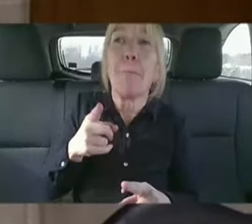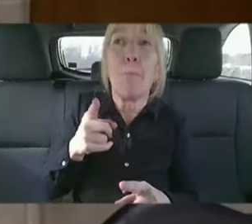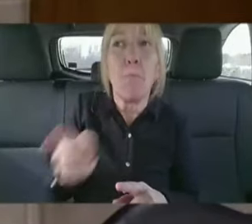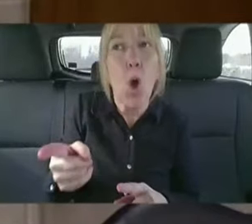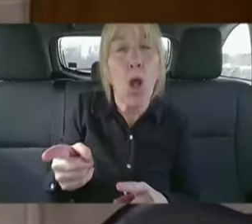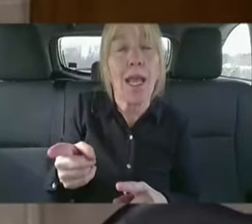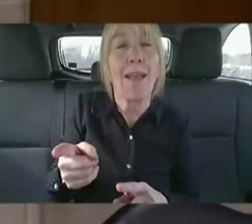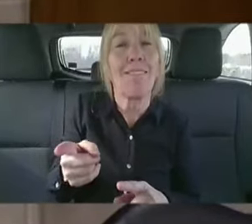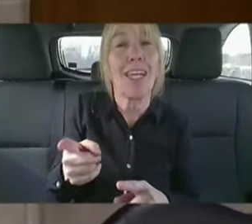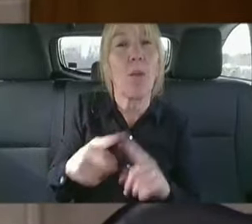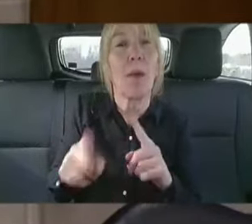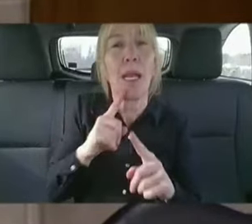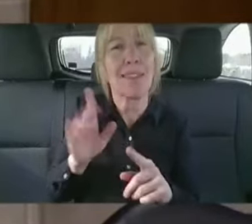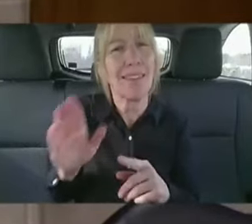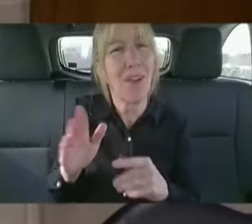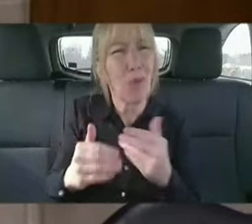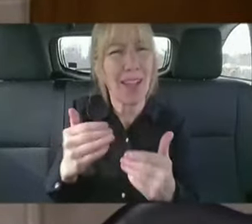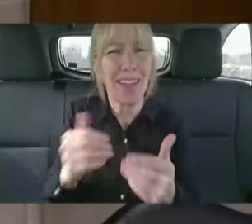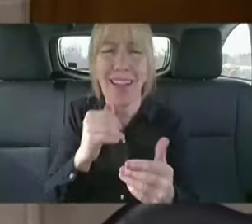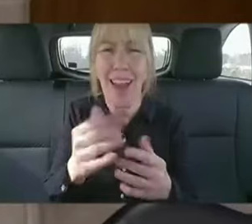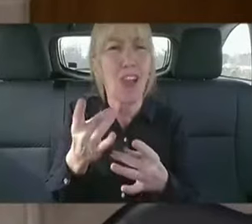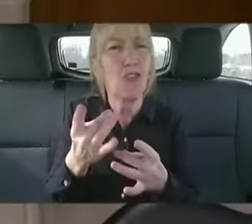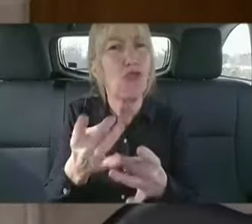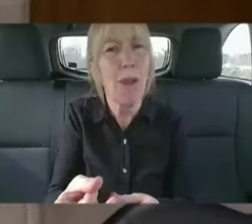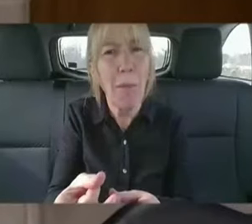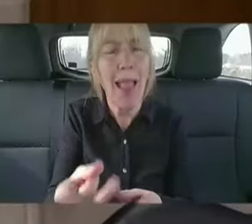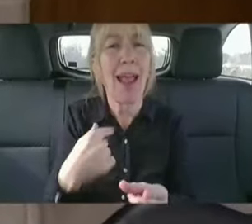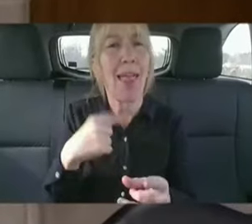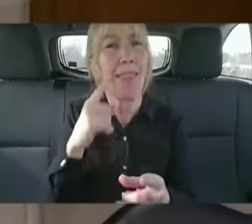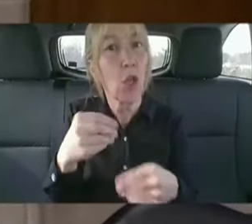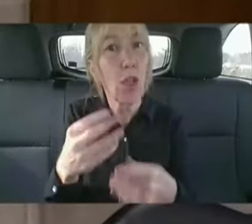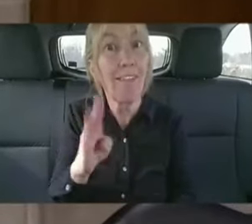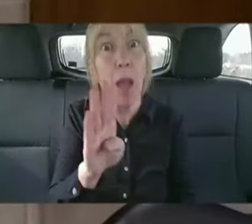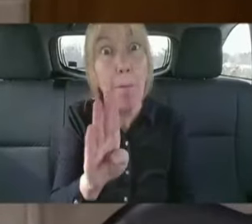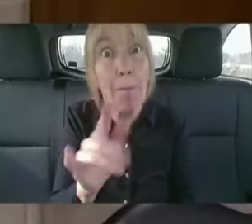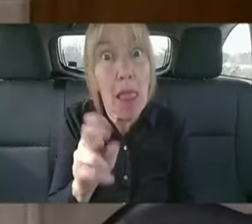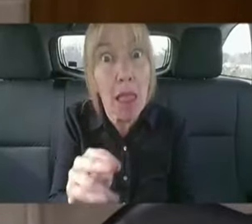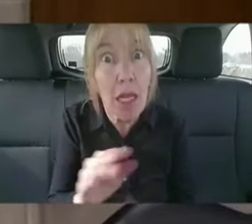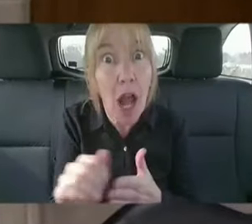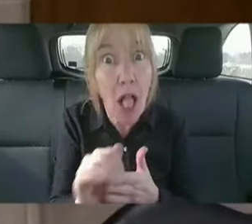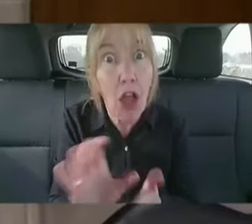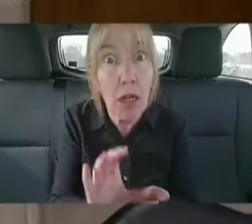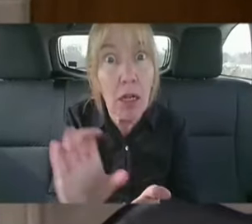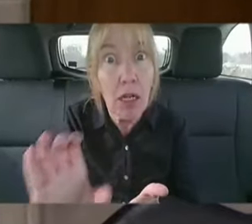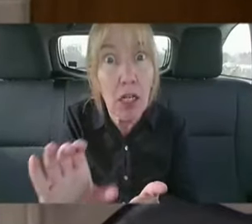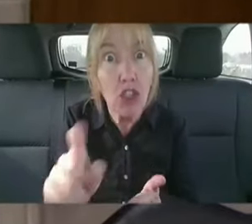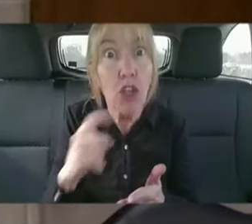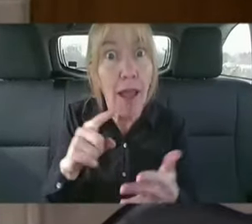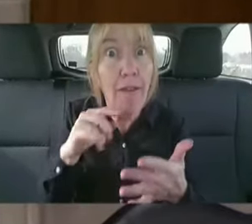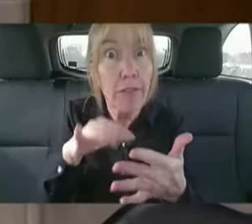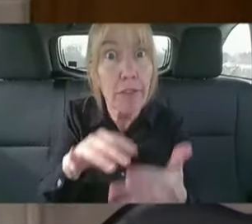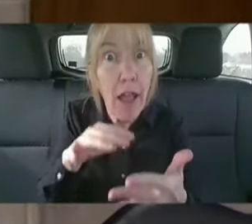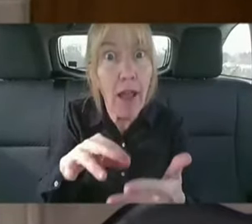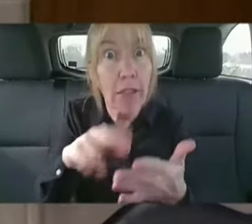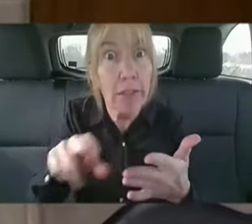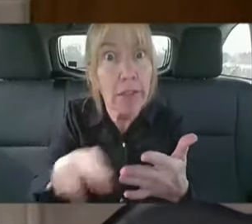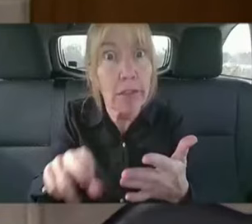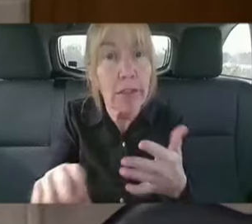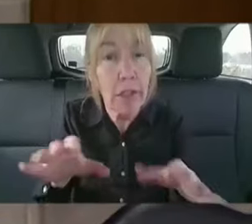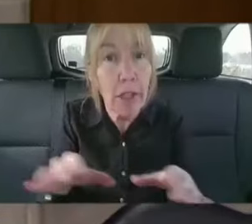their processes. They're not streamlined. I think you give somebody $1 billion, we could have some studies done